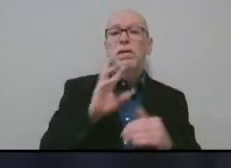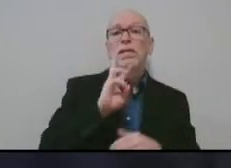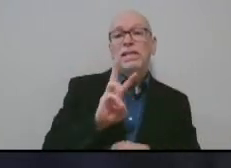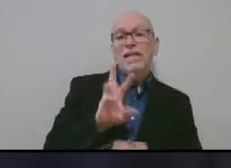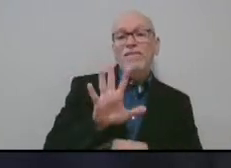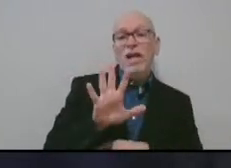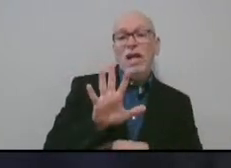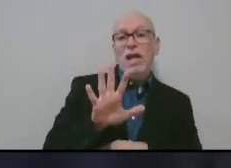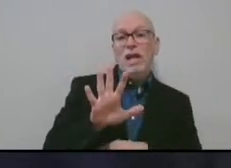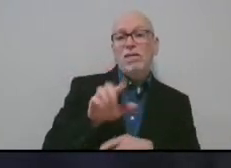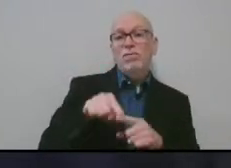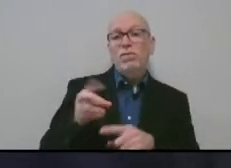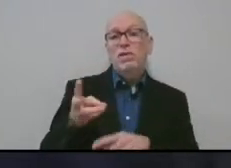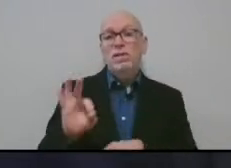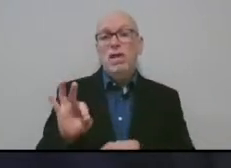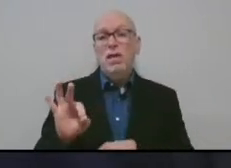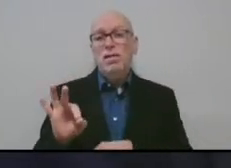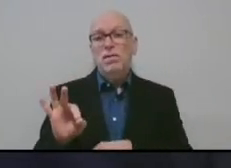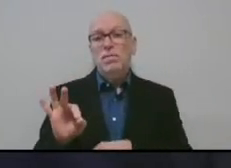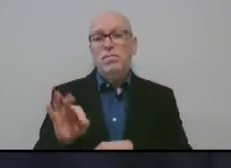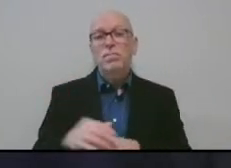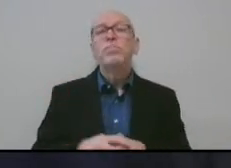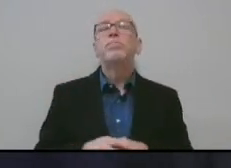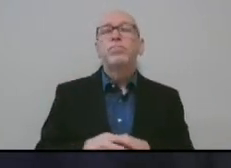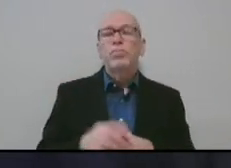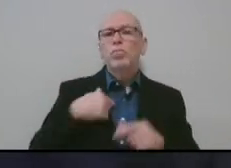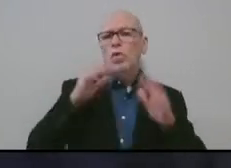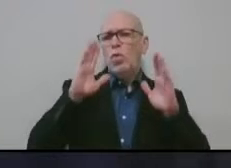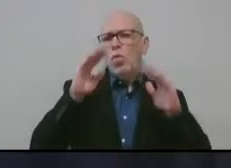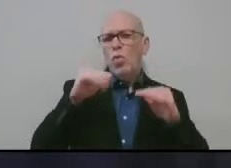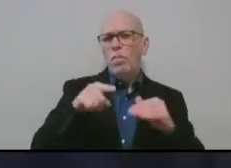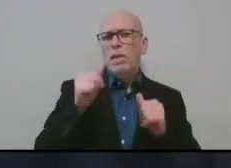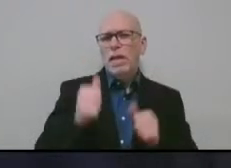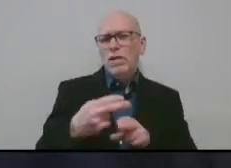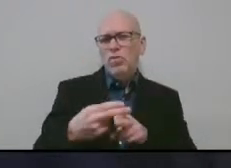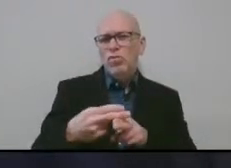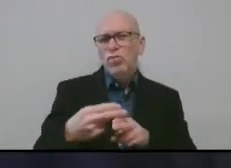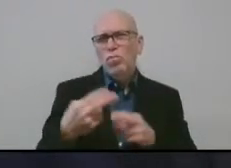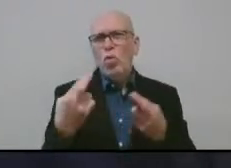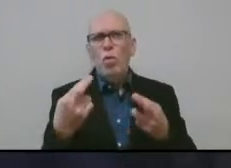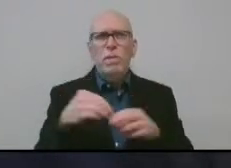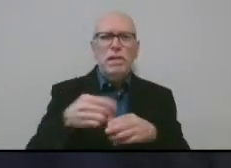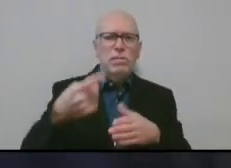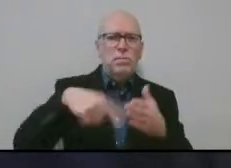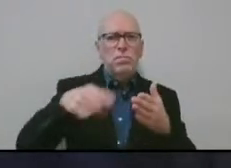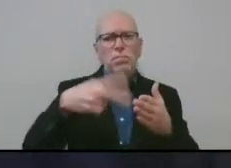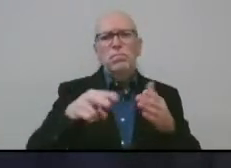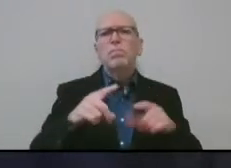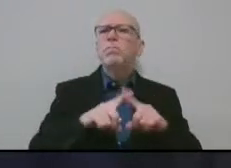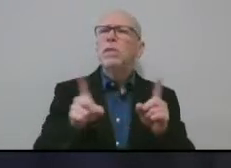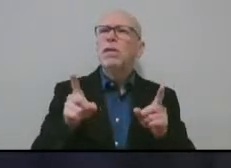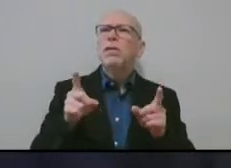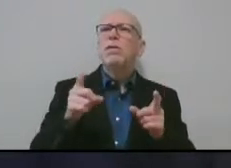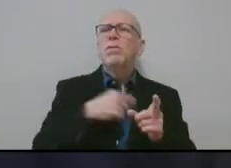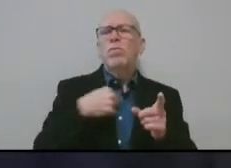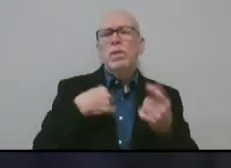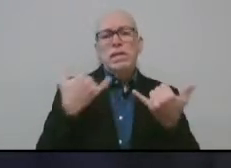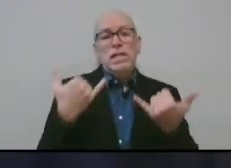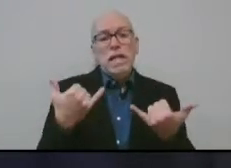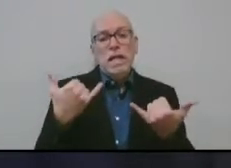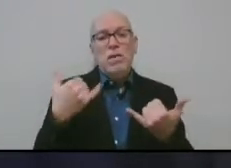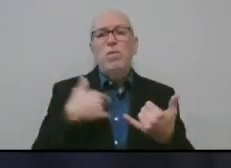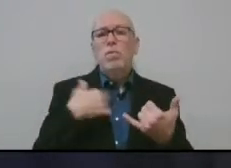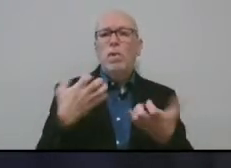through 69. We hope to be able to do that soon, hopefully in the next week. But for now, we want to ensure that we get Hoosiers